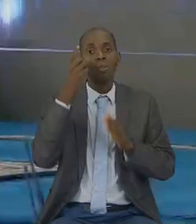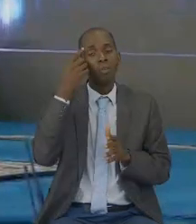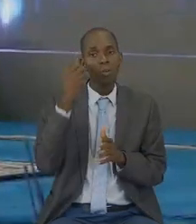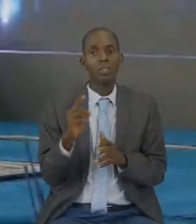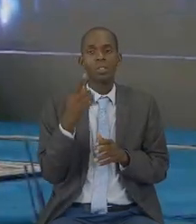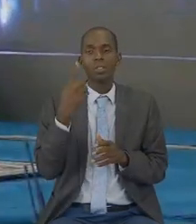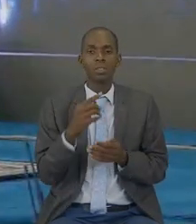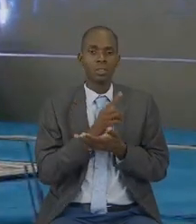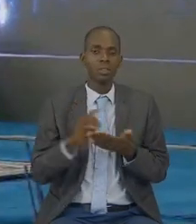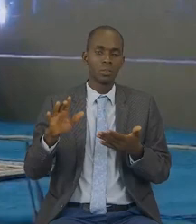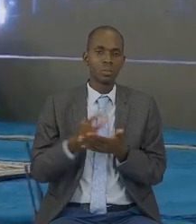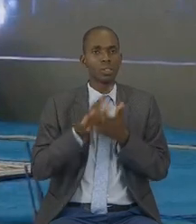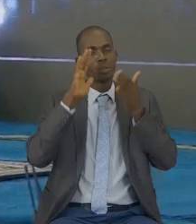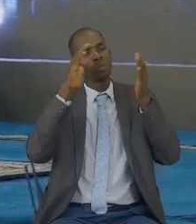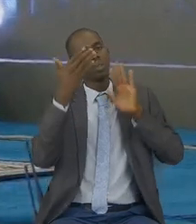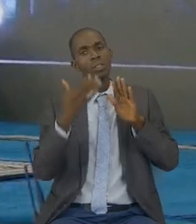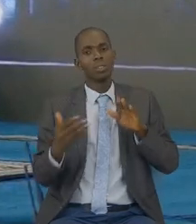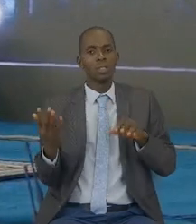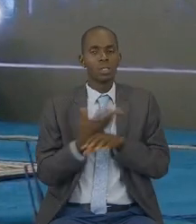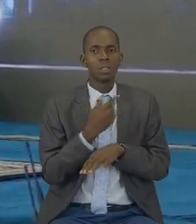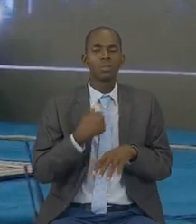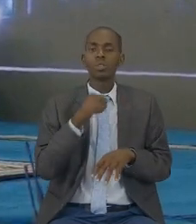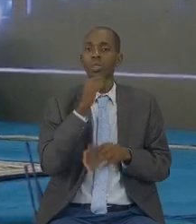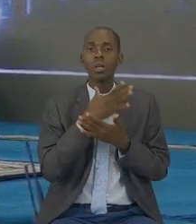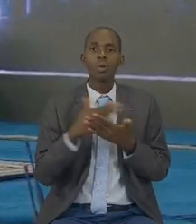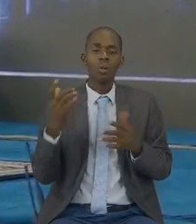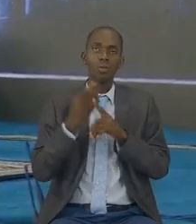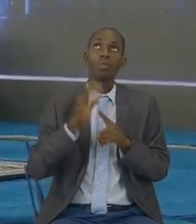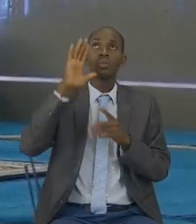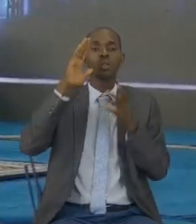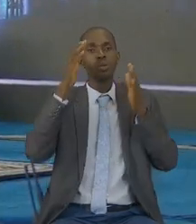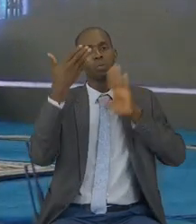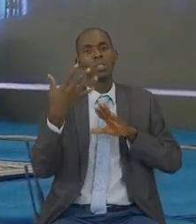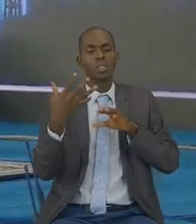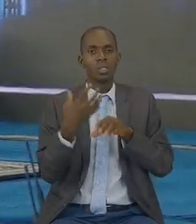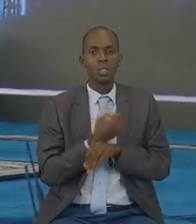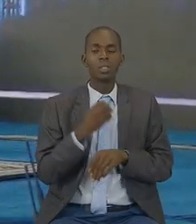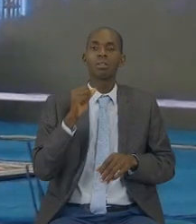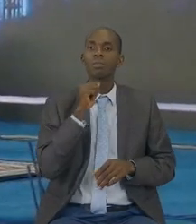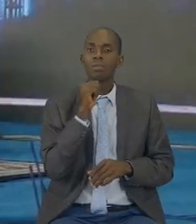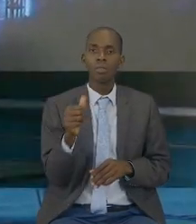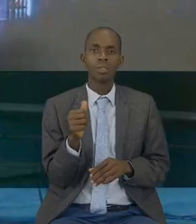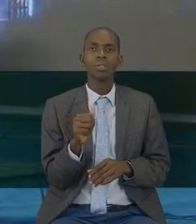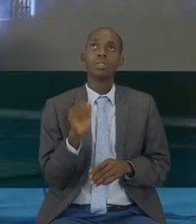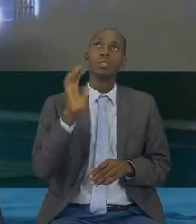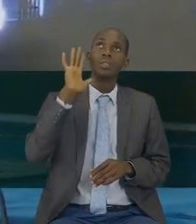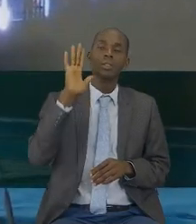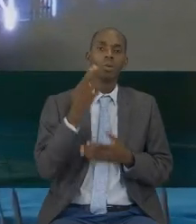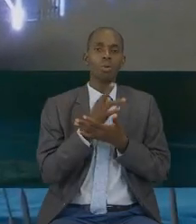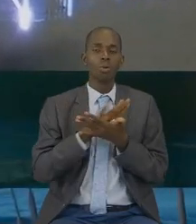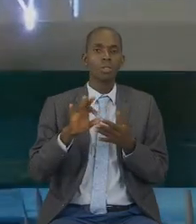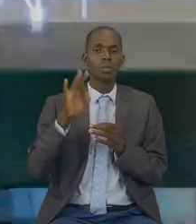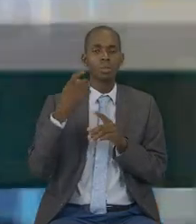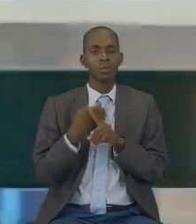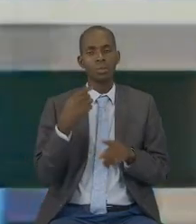the divine presence. Cast me not away from thy presence. Take not the Holy Spirit from